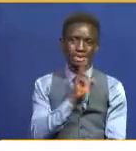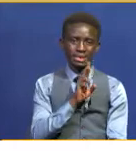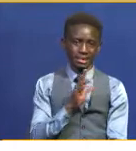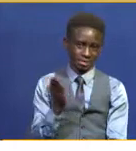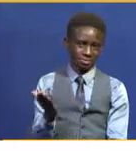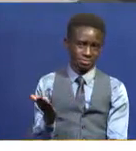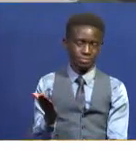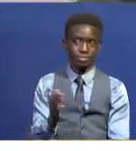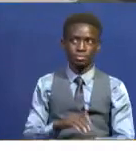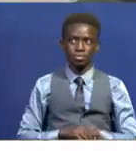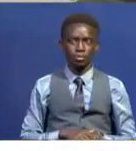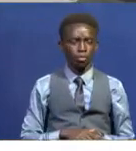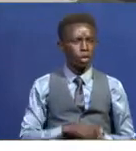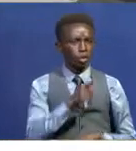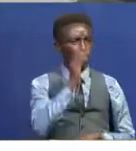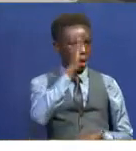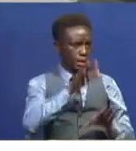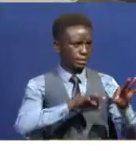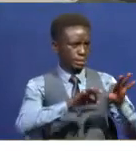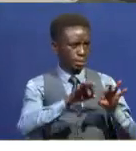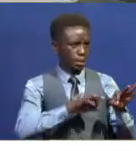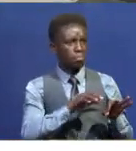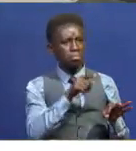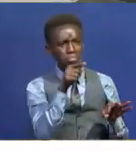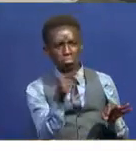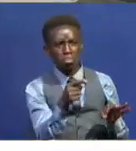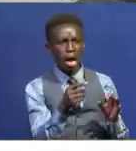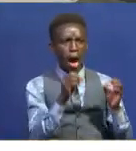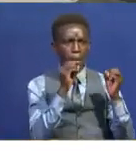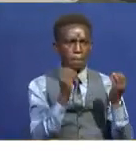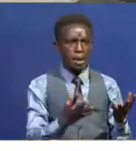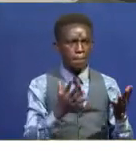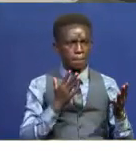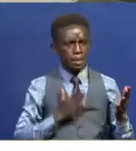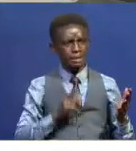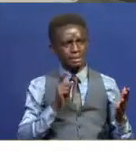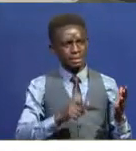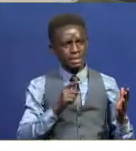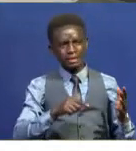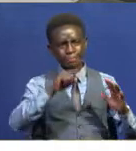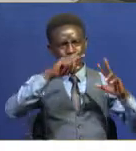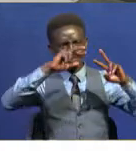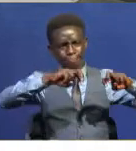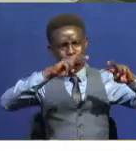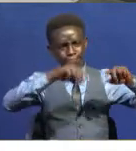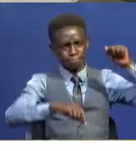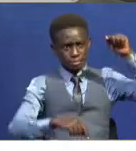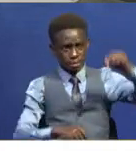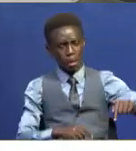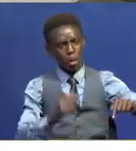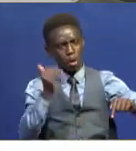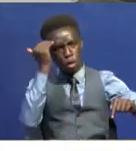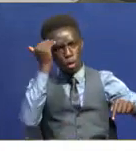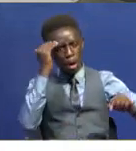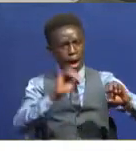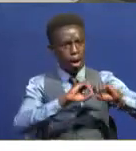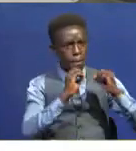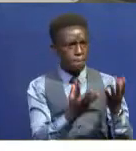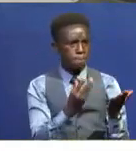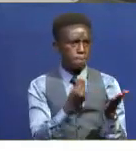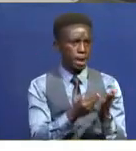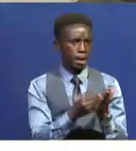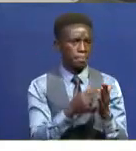telling us about that and how much somebody needs to dig in to know exactly how much money I can